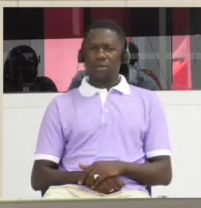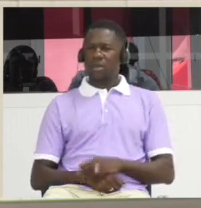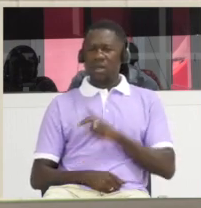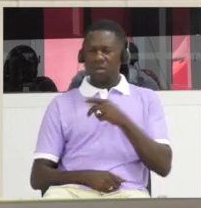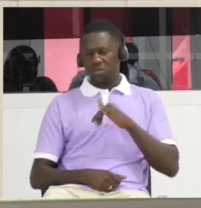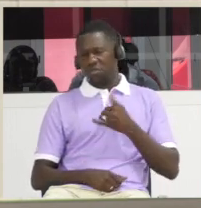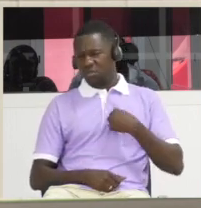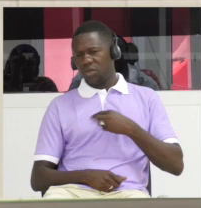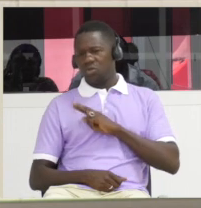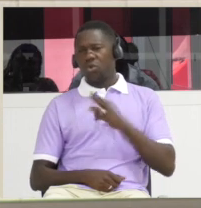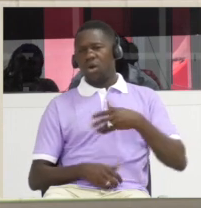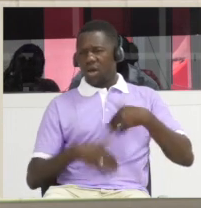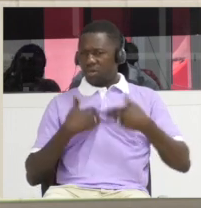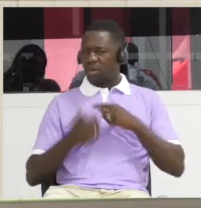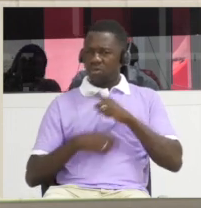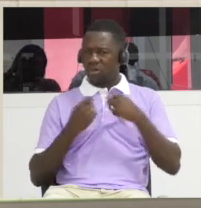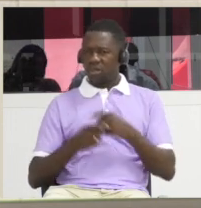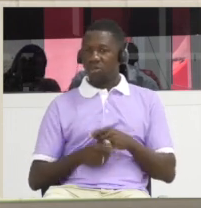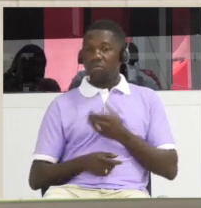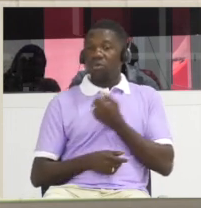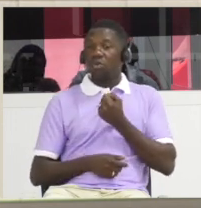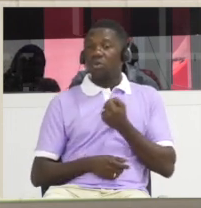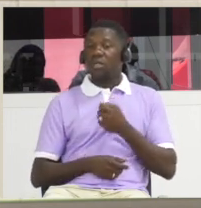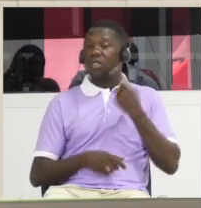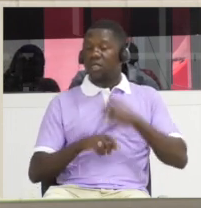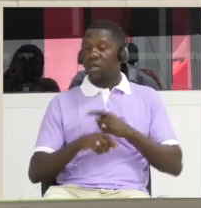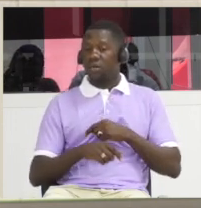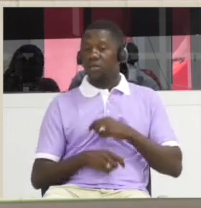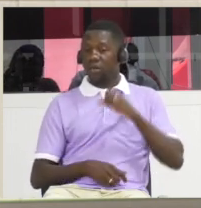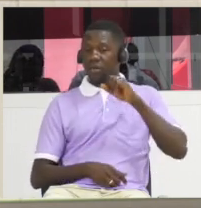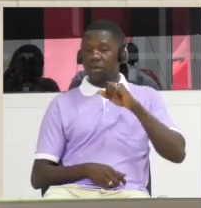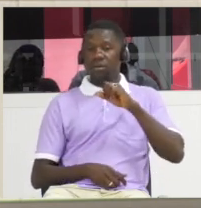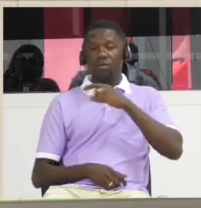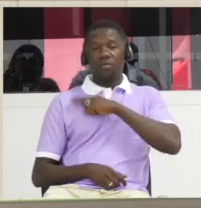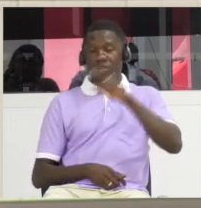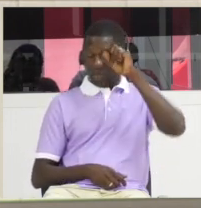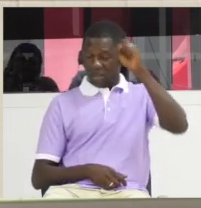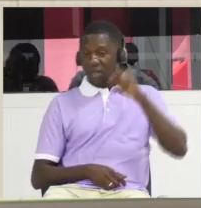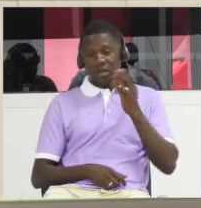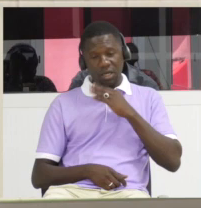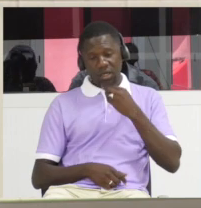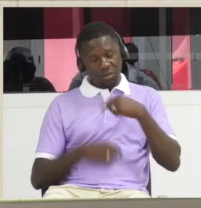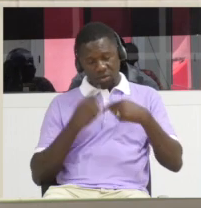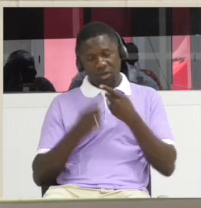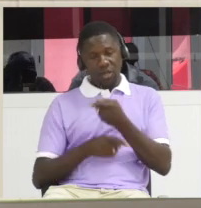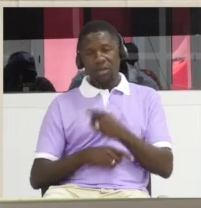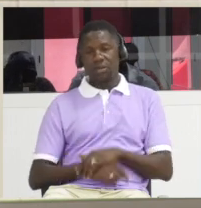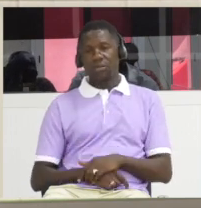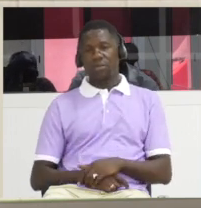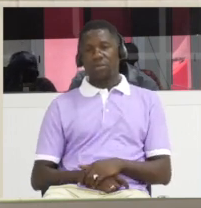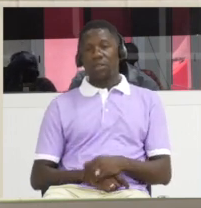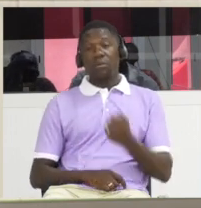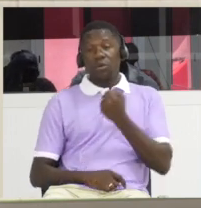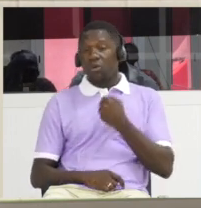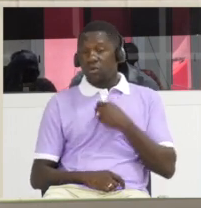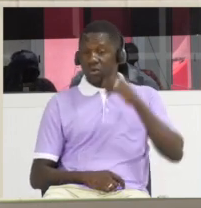a request from the president. But the president told me that he never requested to